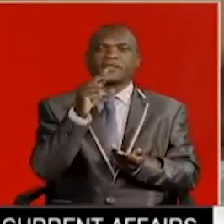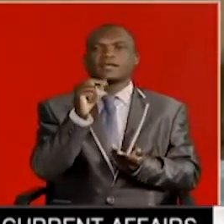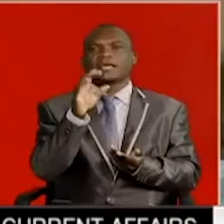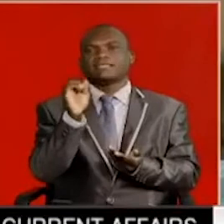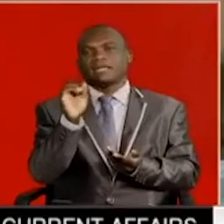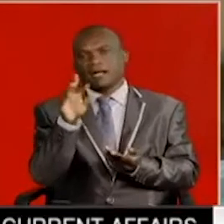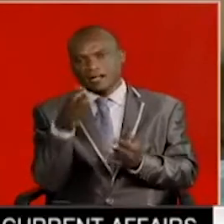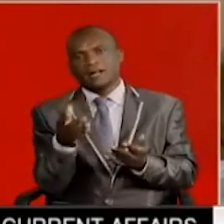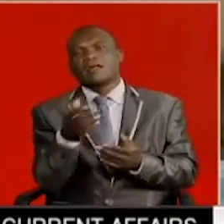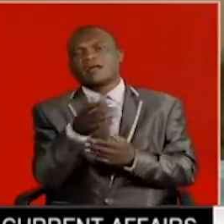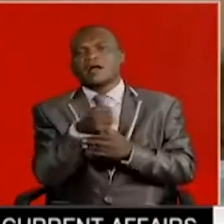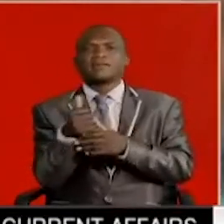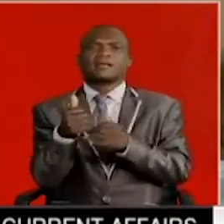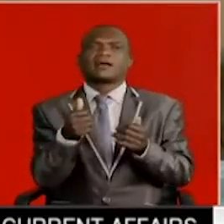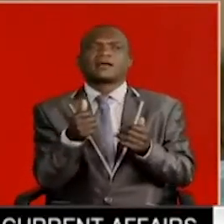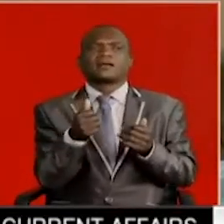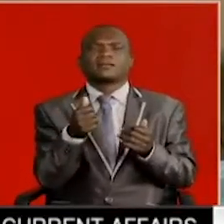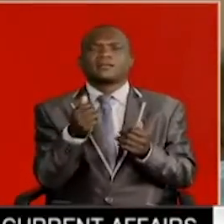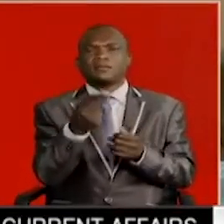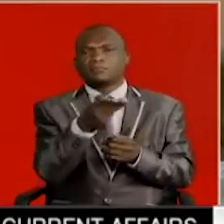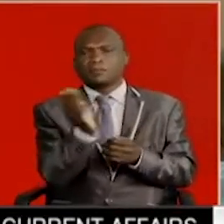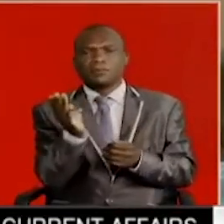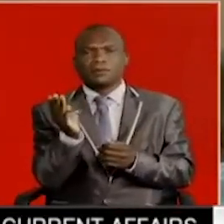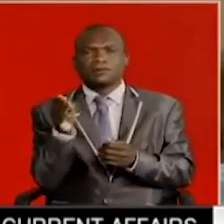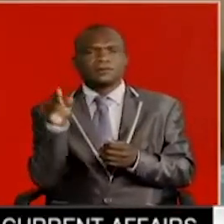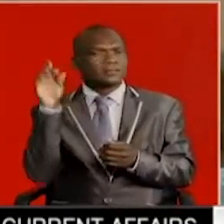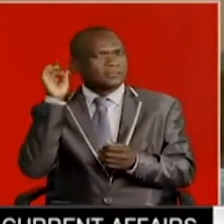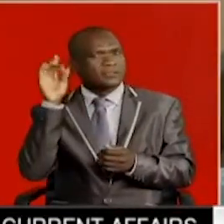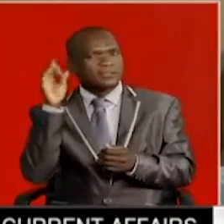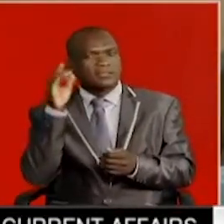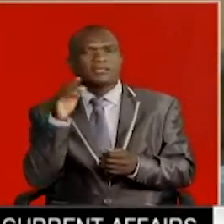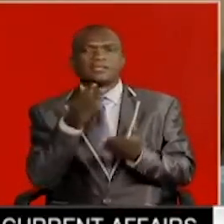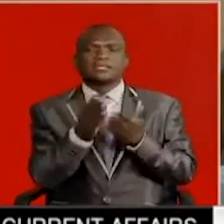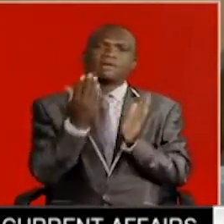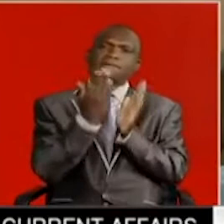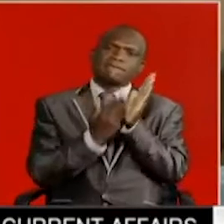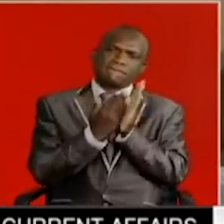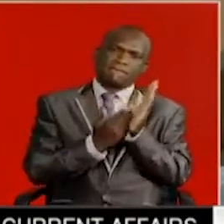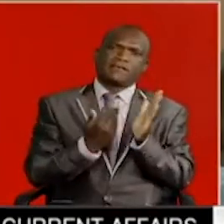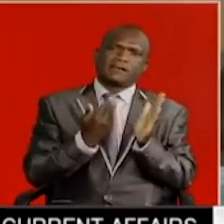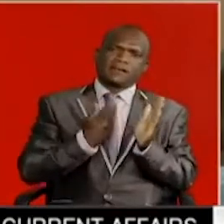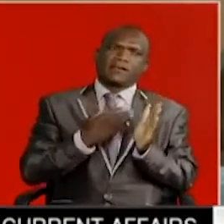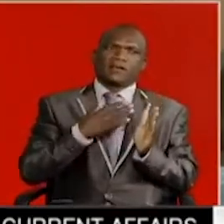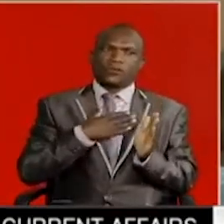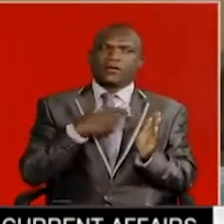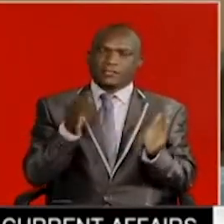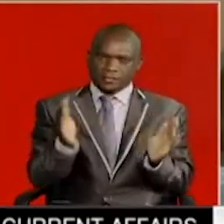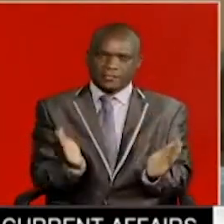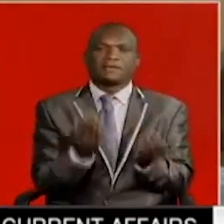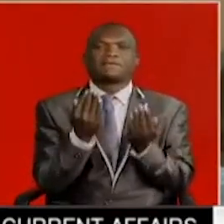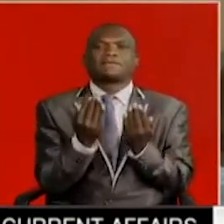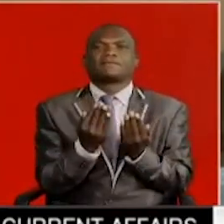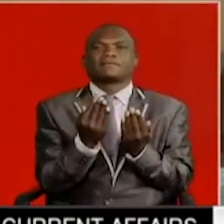HIV, it might be those people who have had multiple operations. We want to save them because